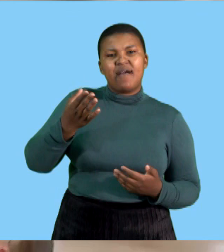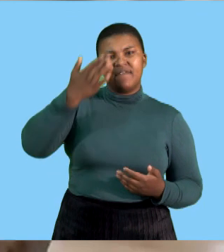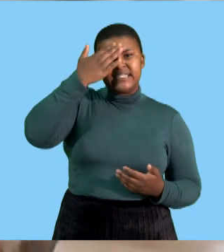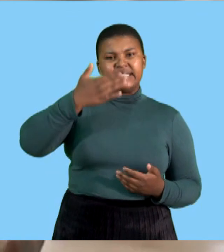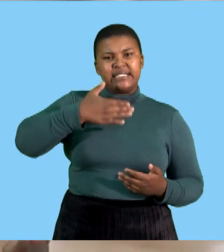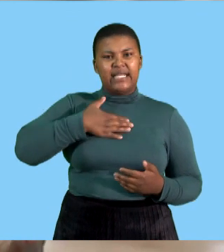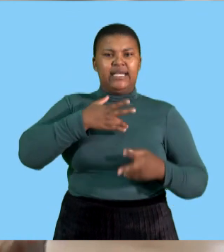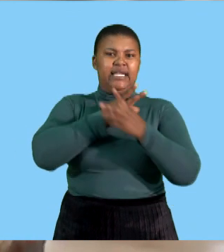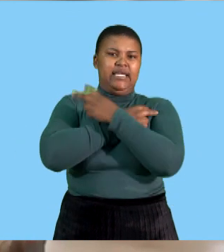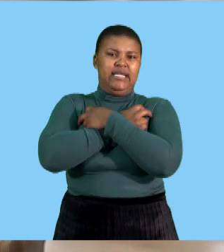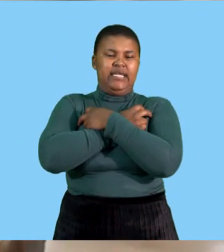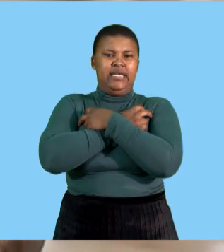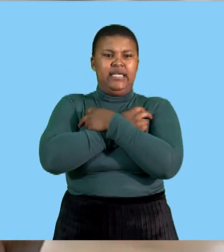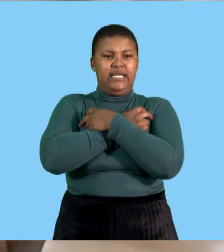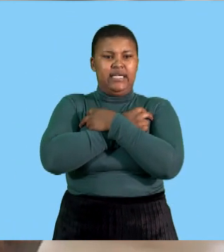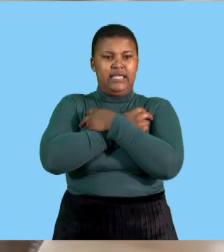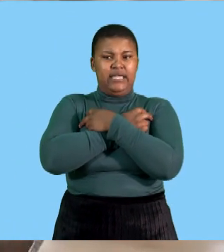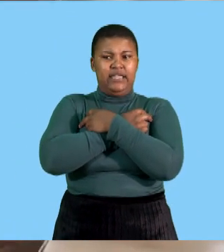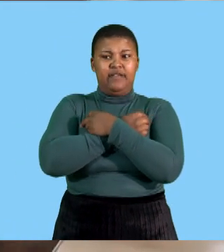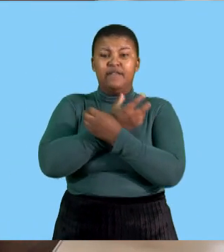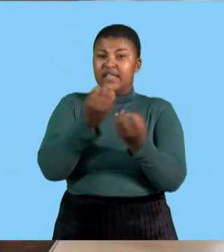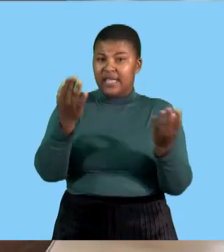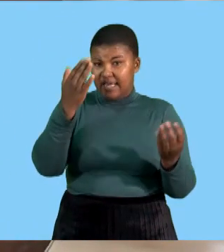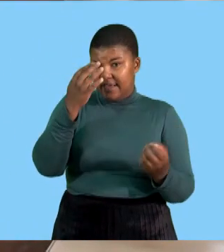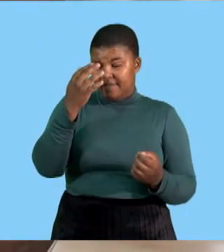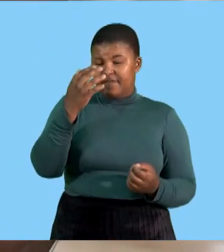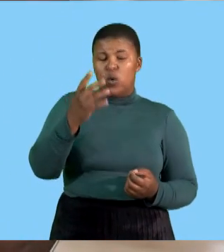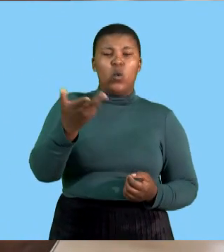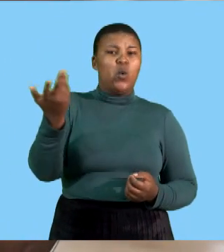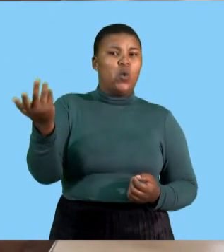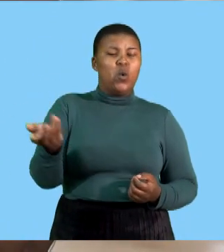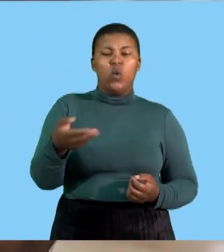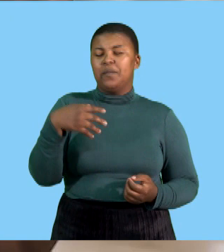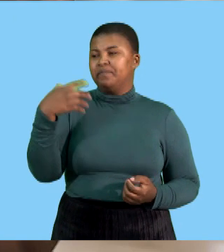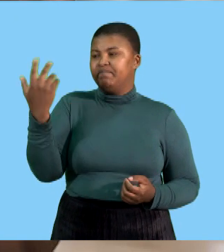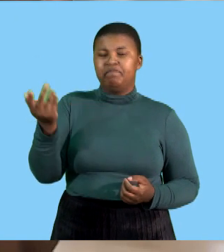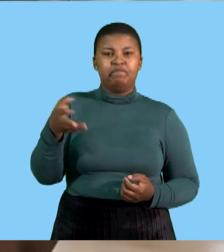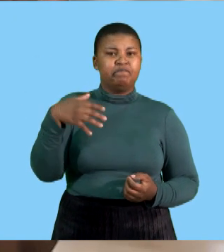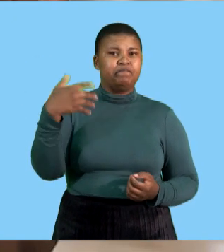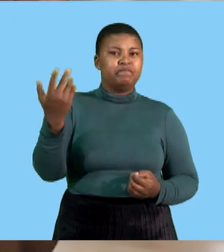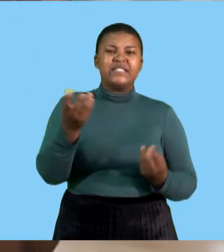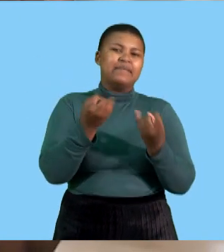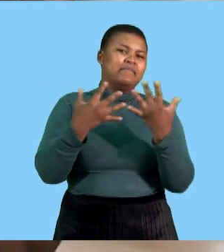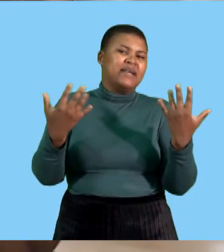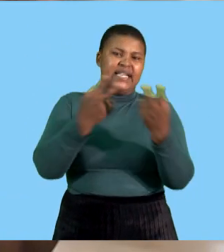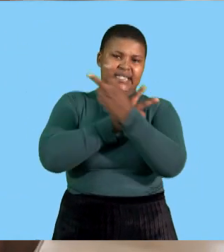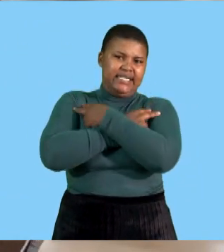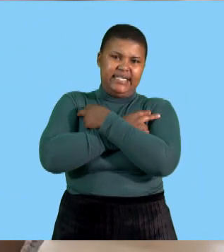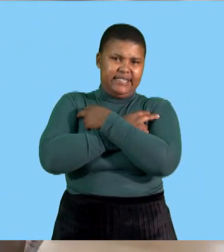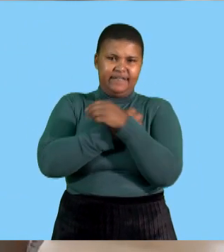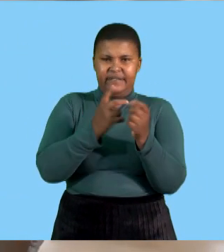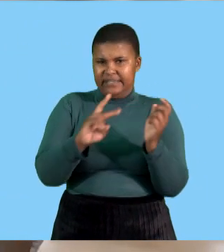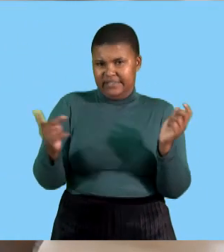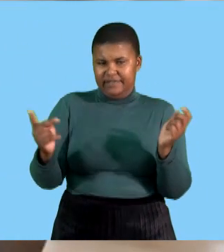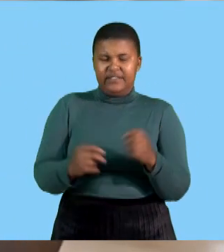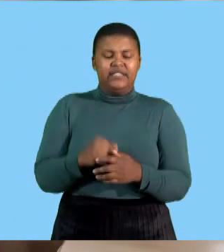they're supposed they need to get sick leave. Maybe what else? There's those types of leaves that you can think of. There's your